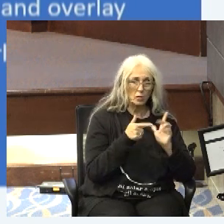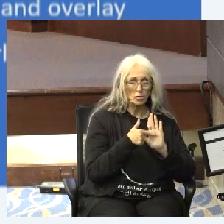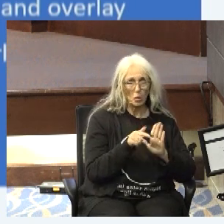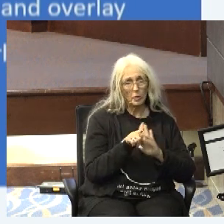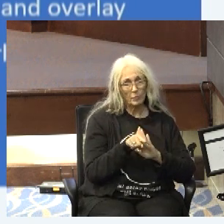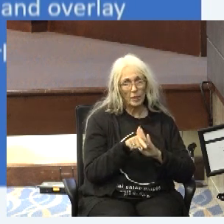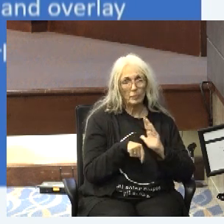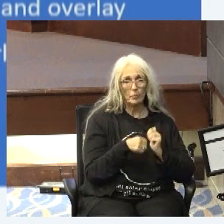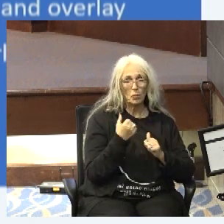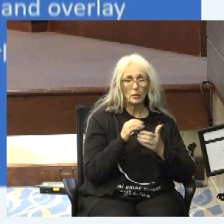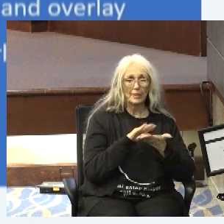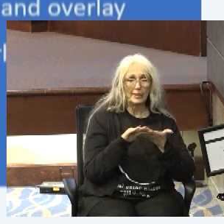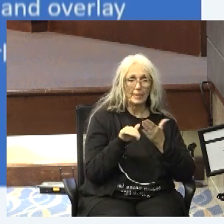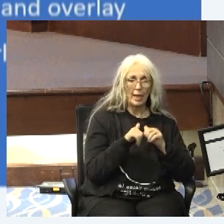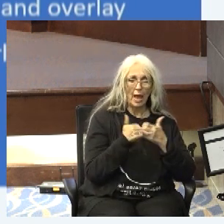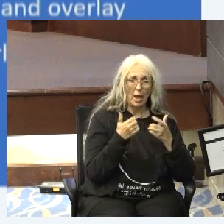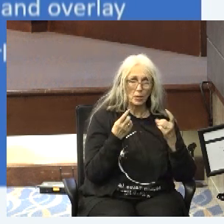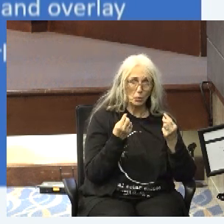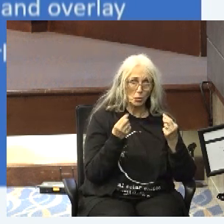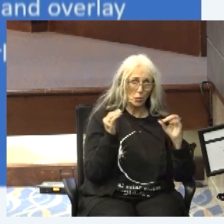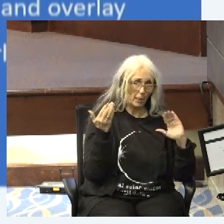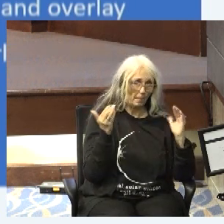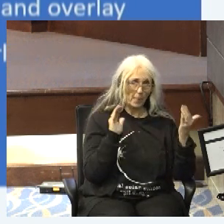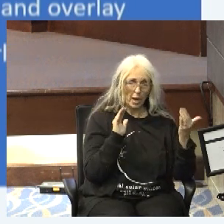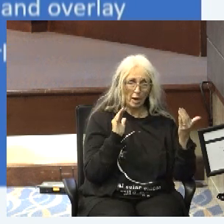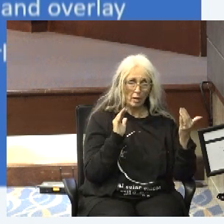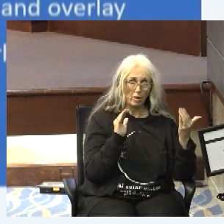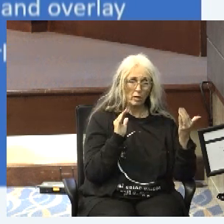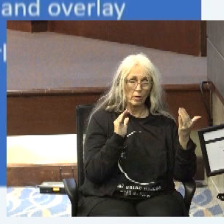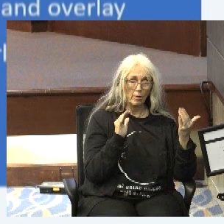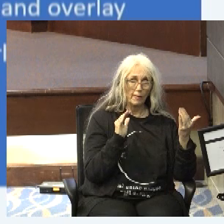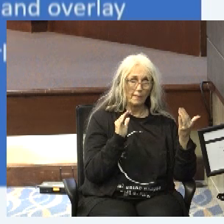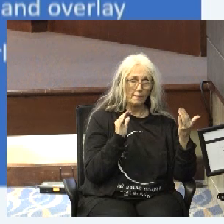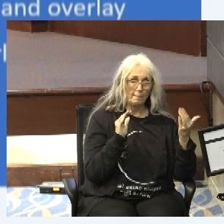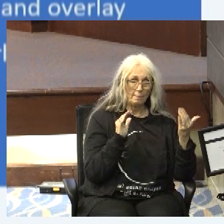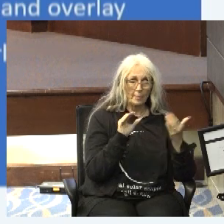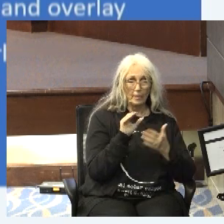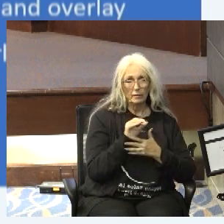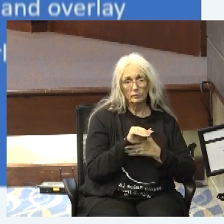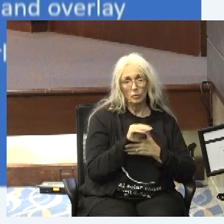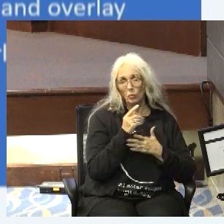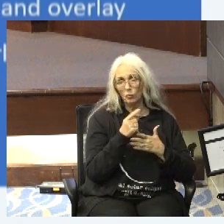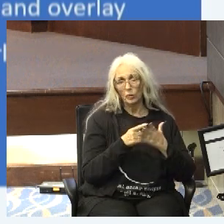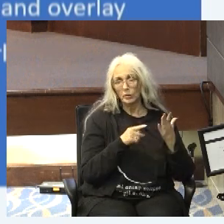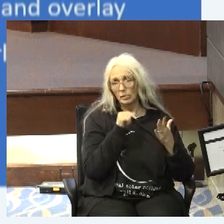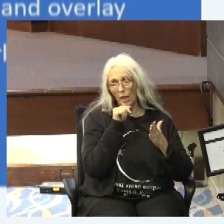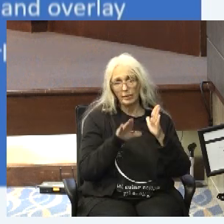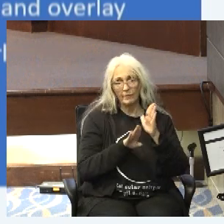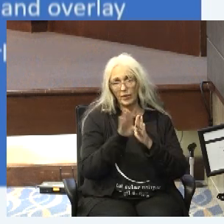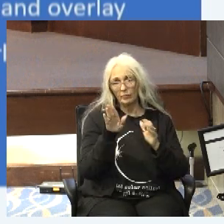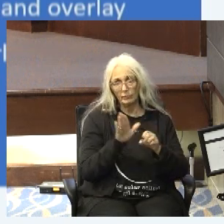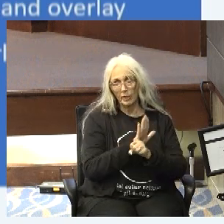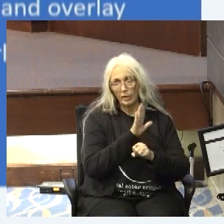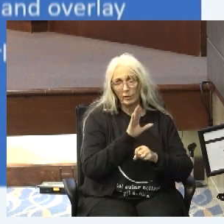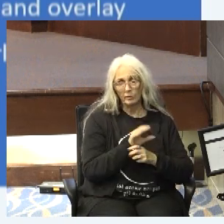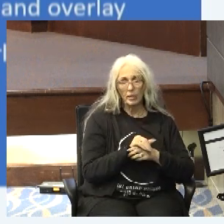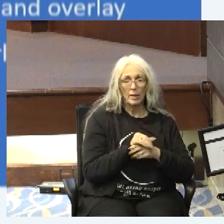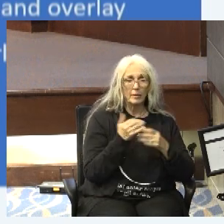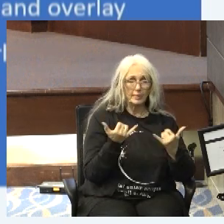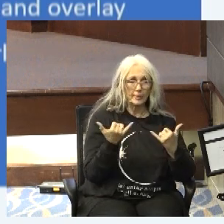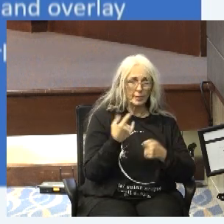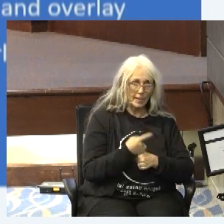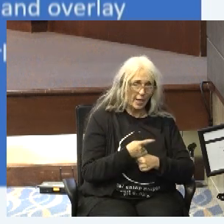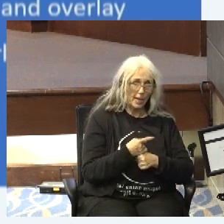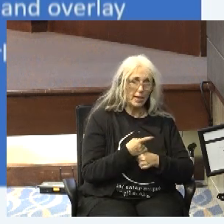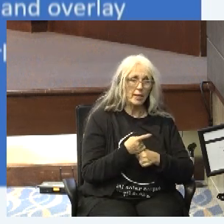But the cleanest way to do this is to compare, to me, to compare the site's undeveloped condition as it sits today